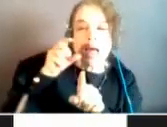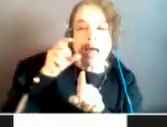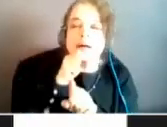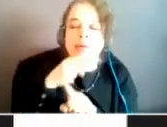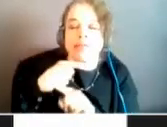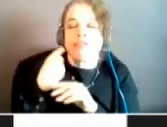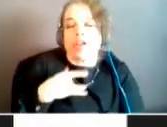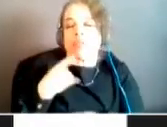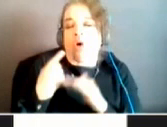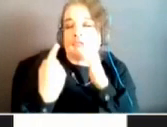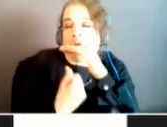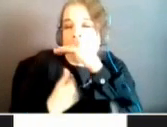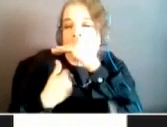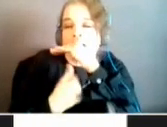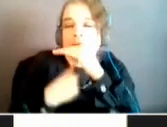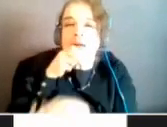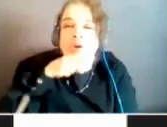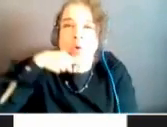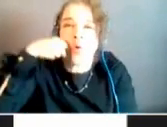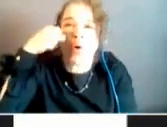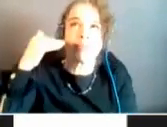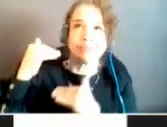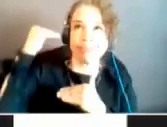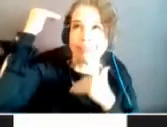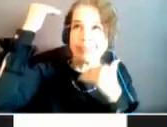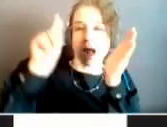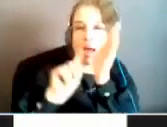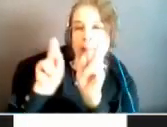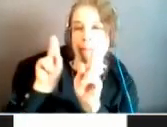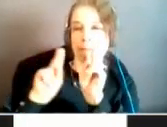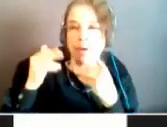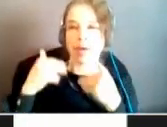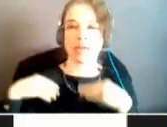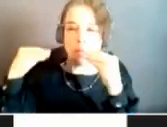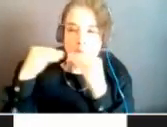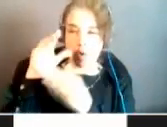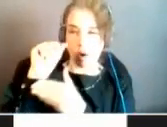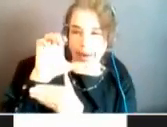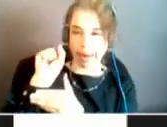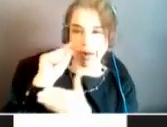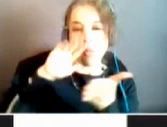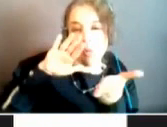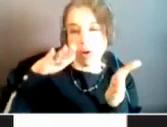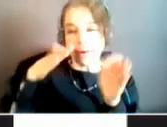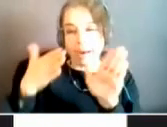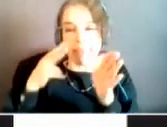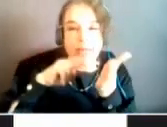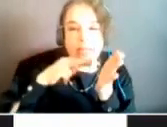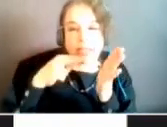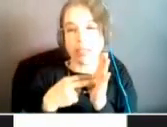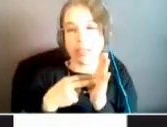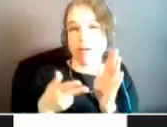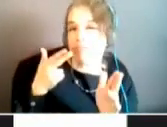more isolated. The older adult population typically may have more access to more deadly means, so